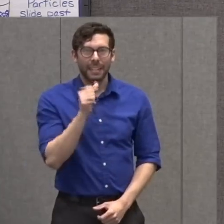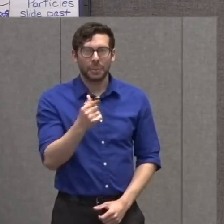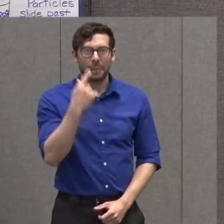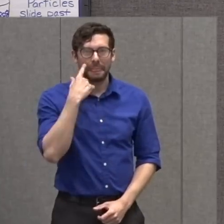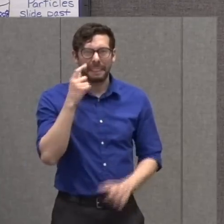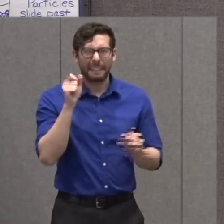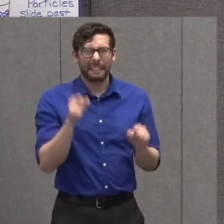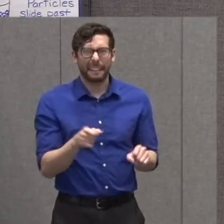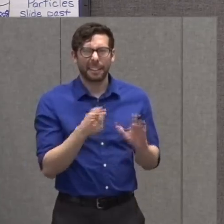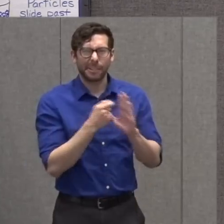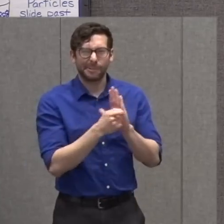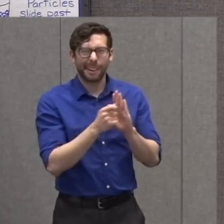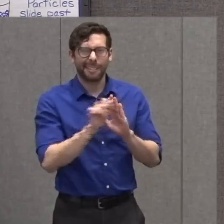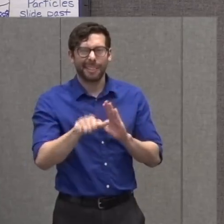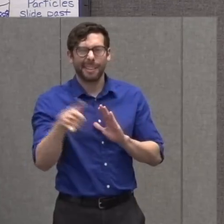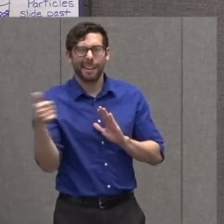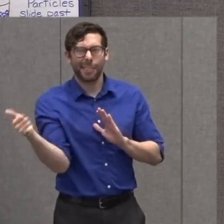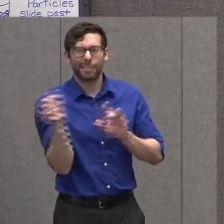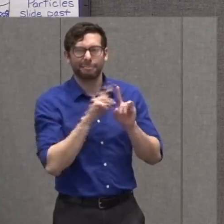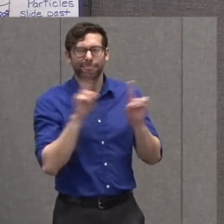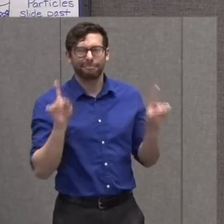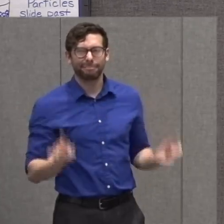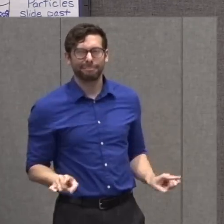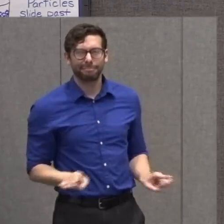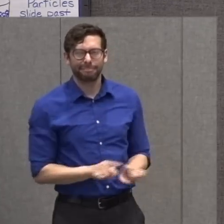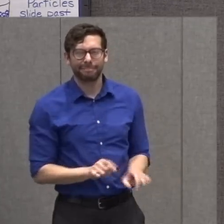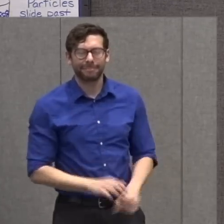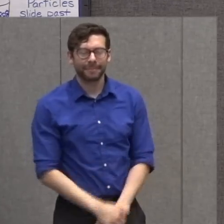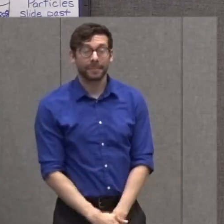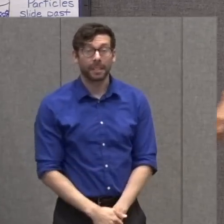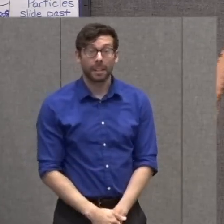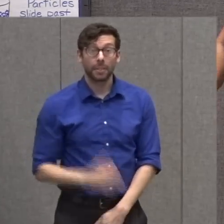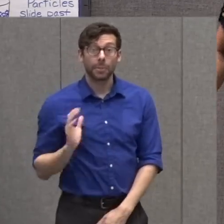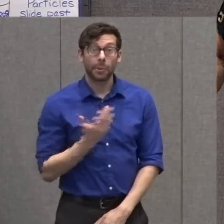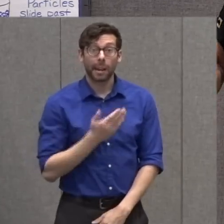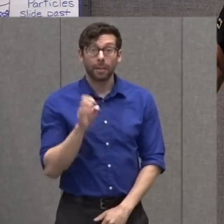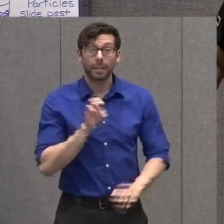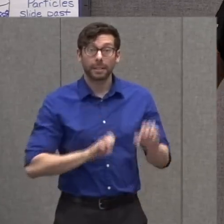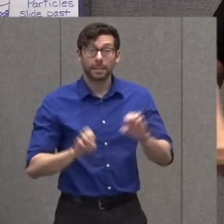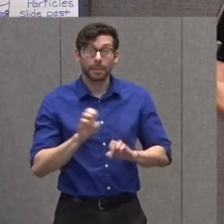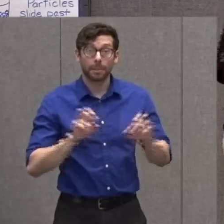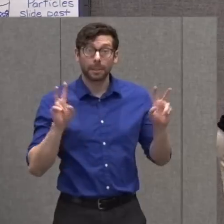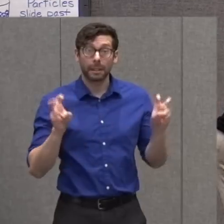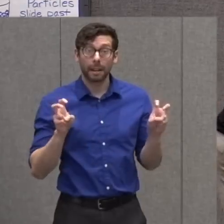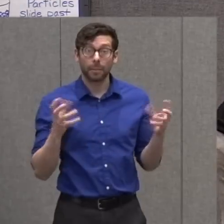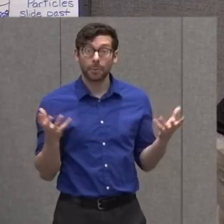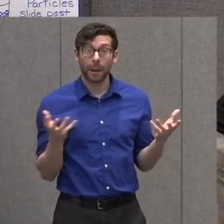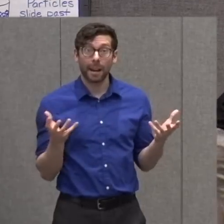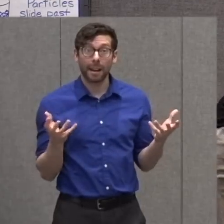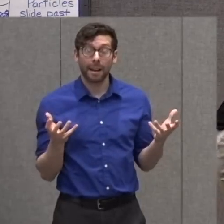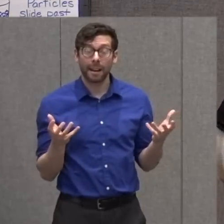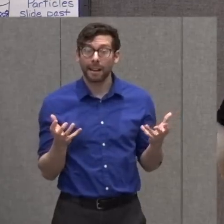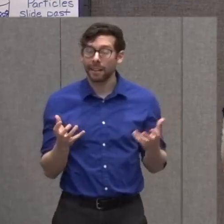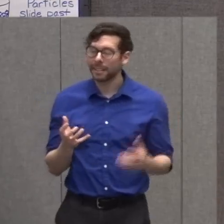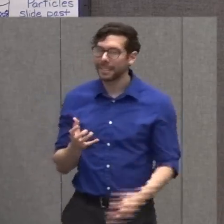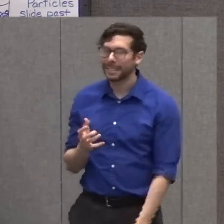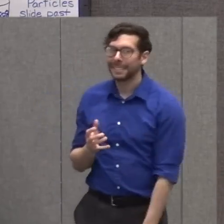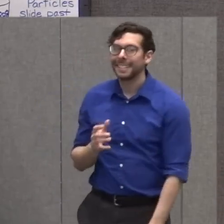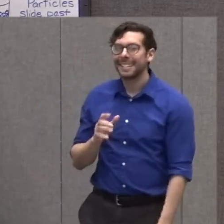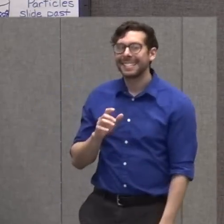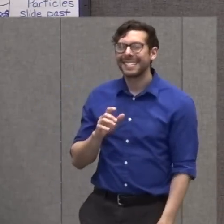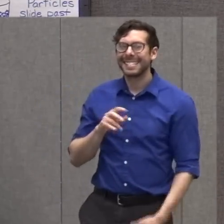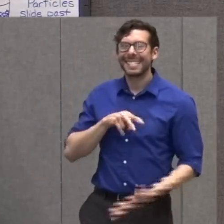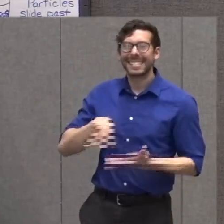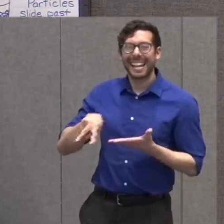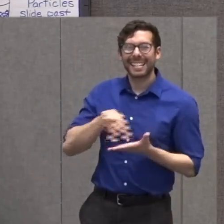board. All right, so what was the title of our experiment? Dancing raisins. Dancing Raisins.